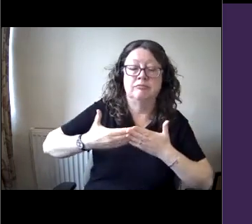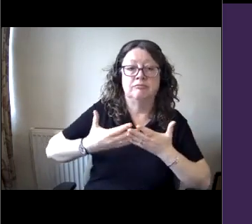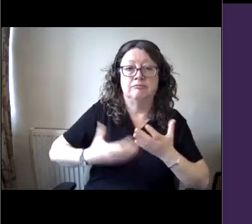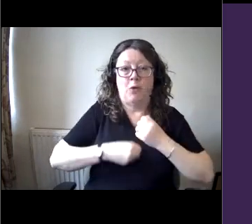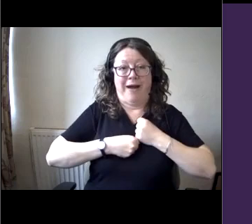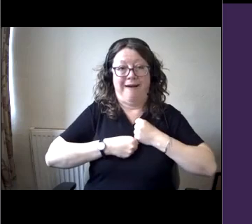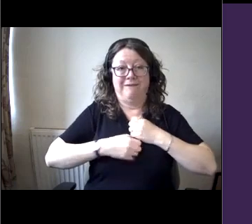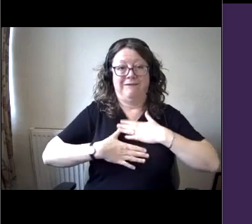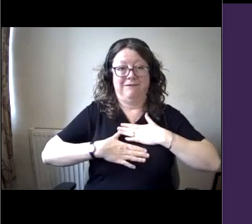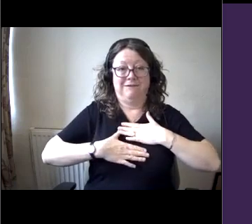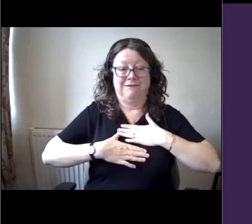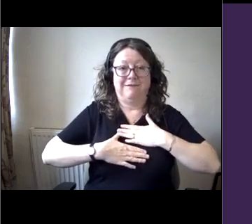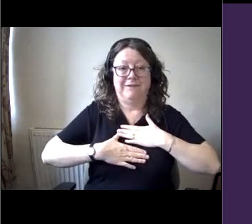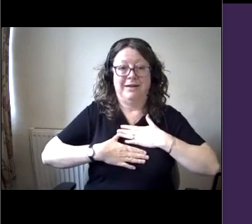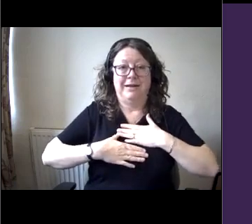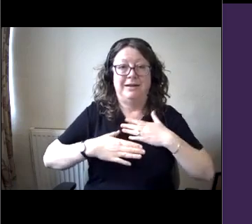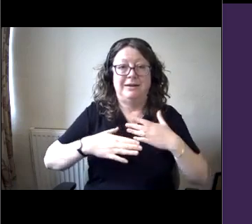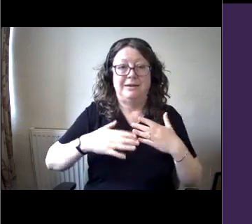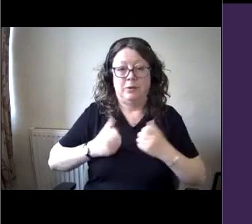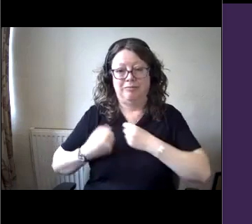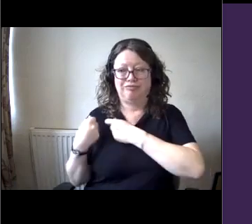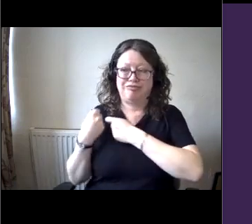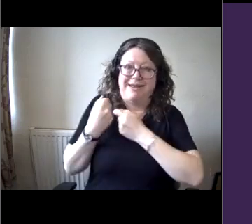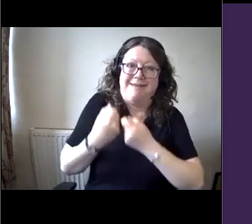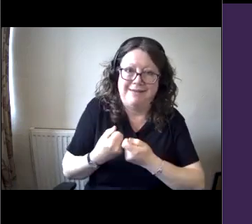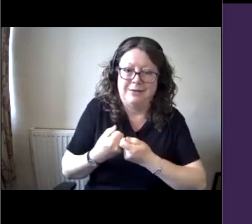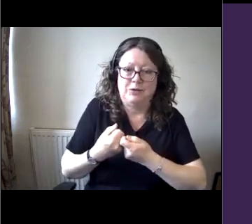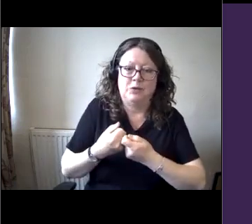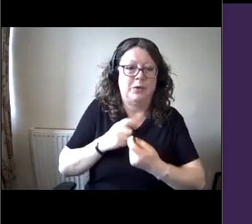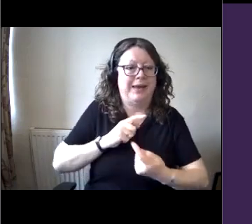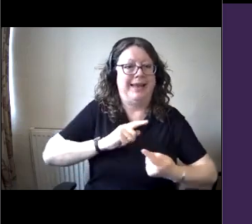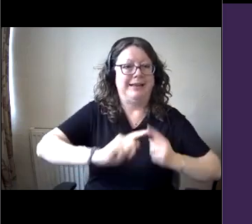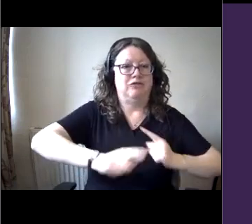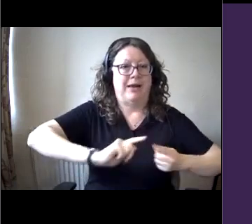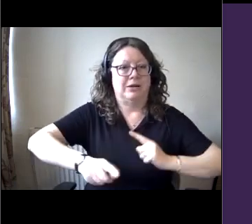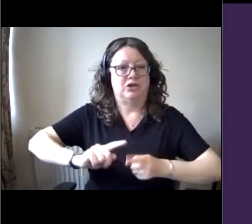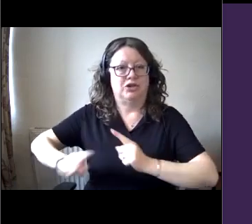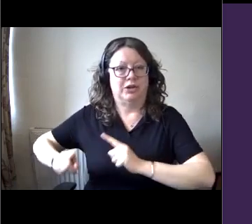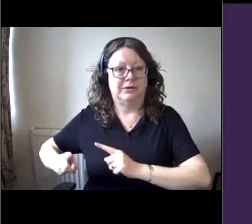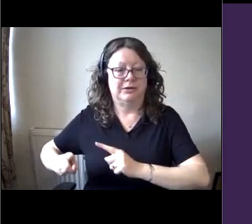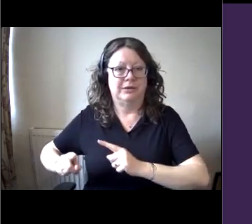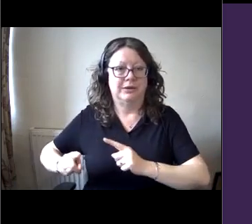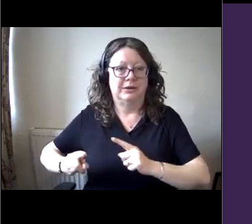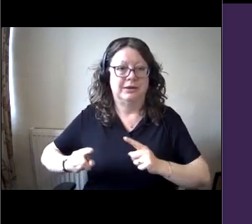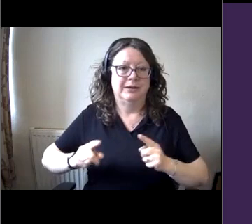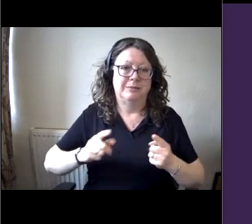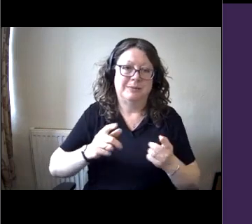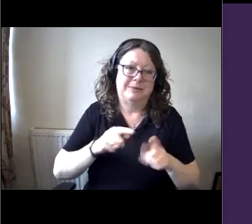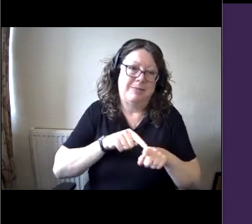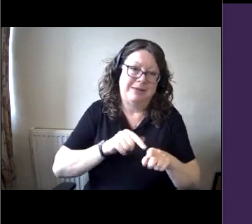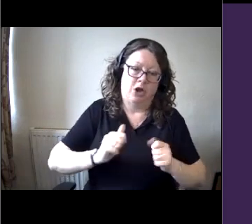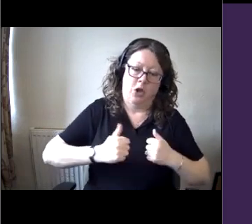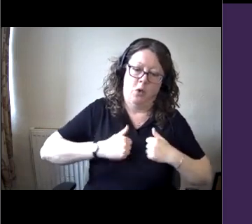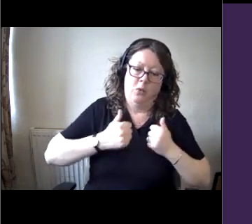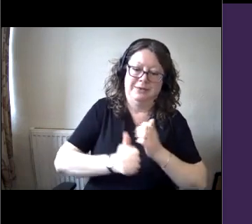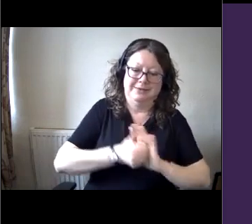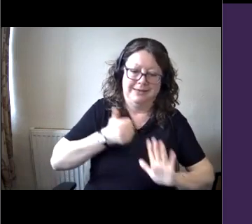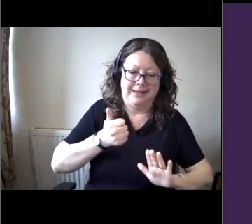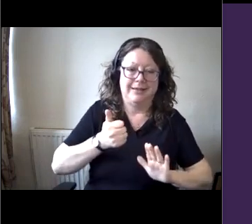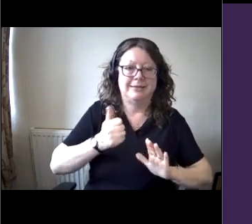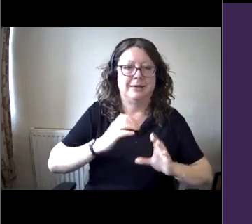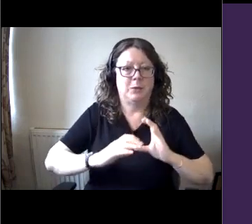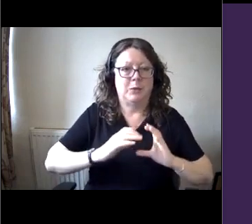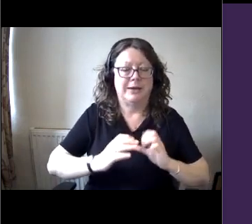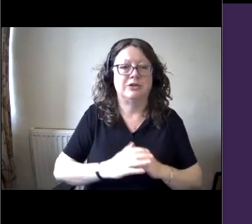social world and the things that we feel our social world understands about us and the skills that we have in our communication, and we bring